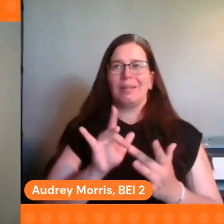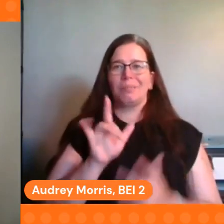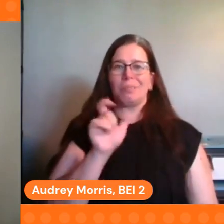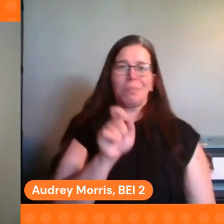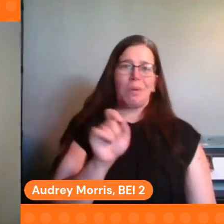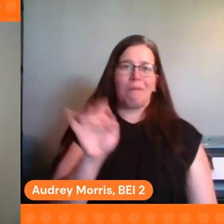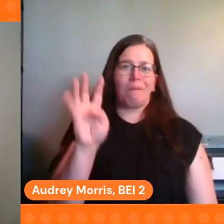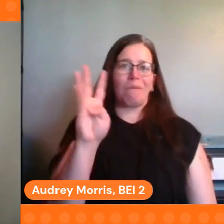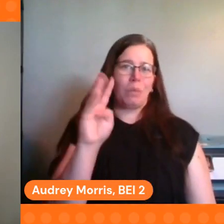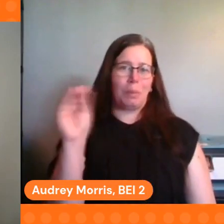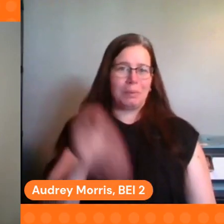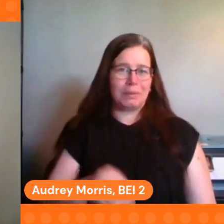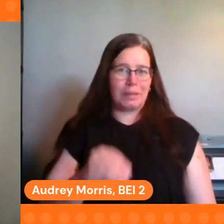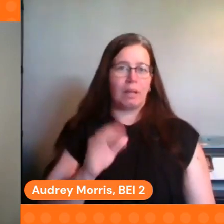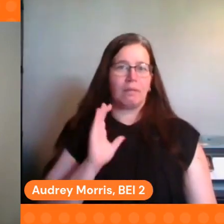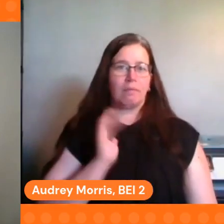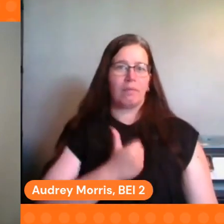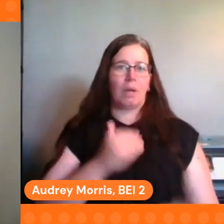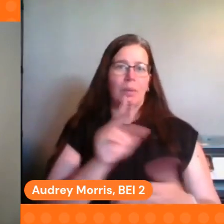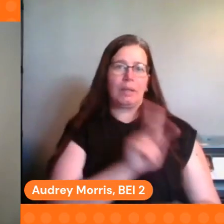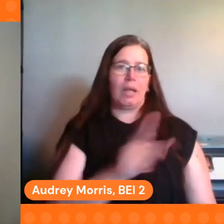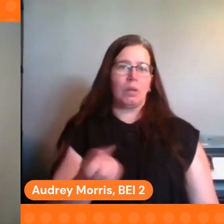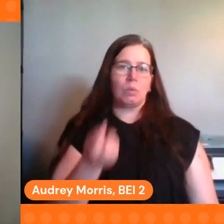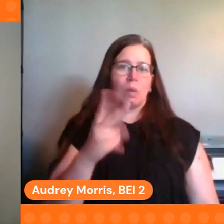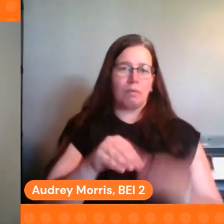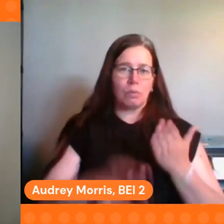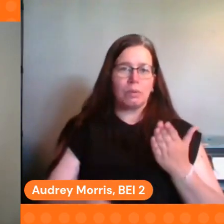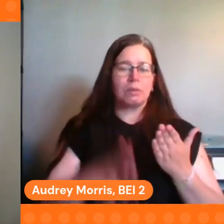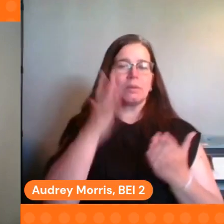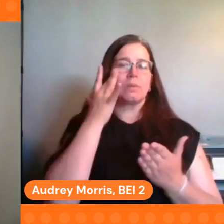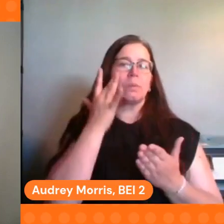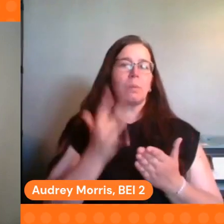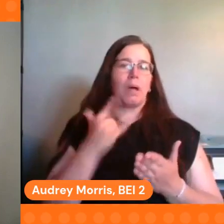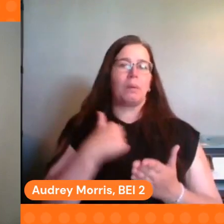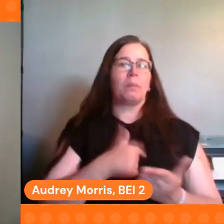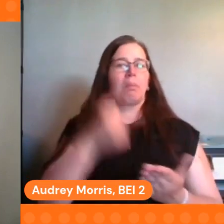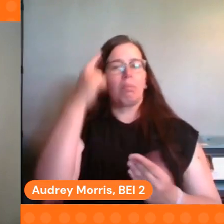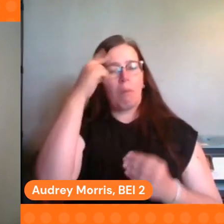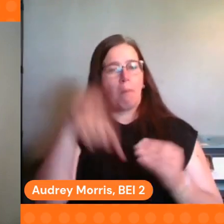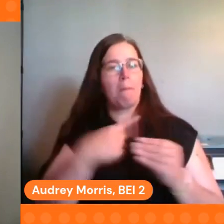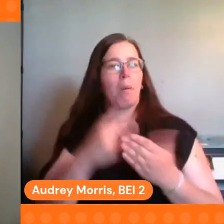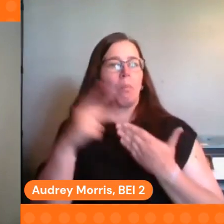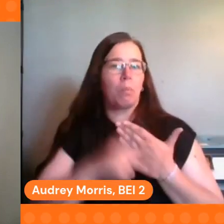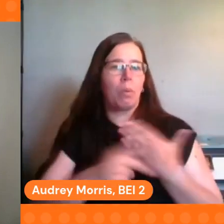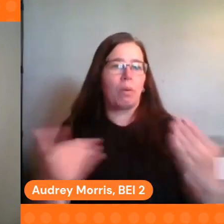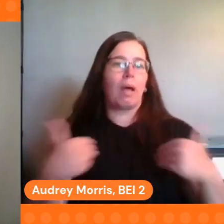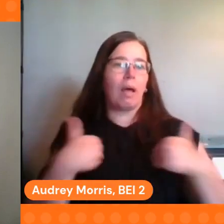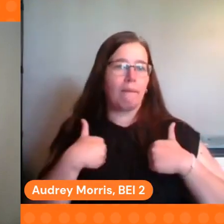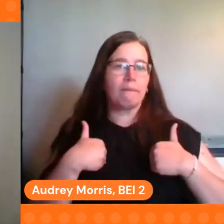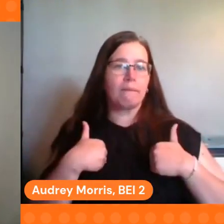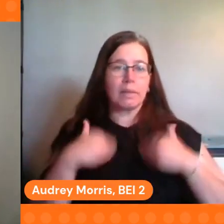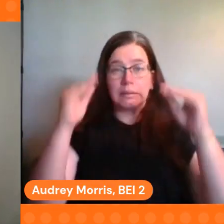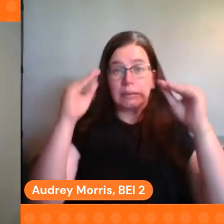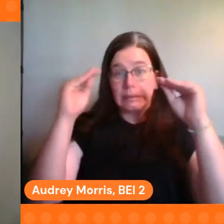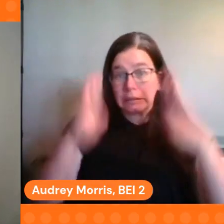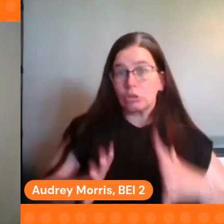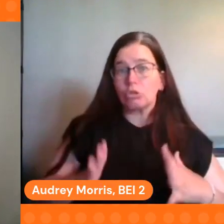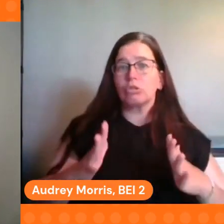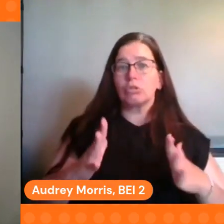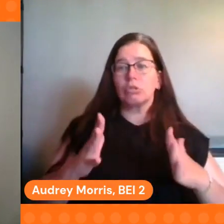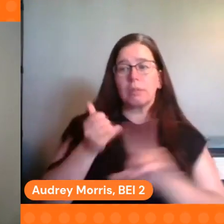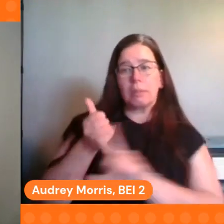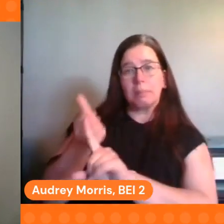in Vietnam. So that is the reason why we're thinking about a program to have teachers to actually learn